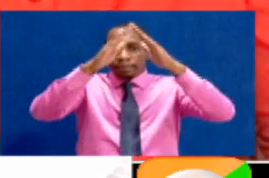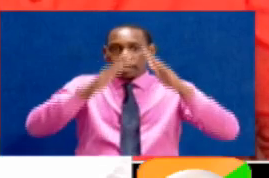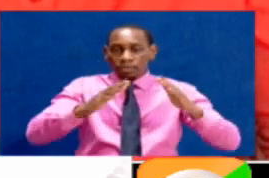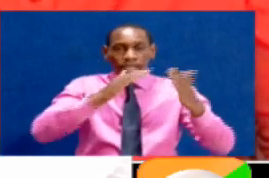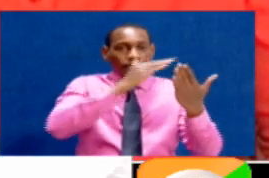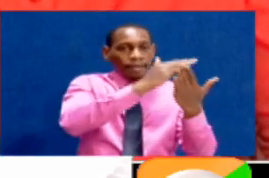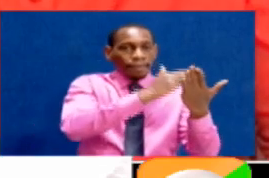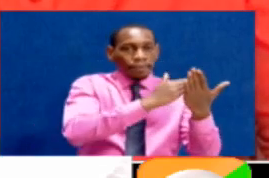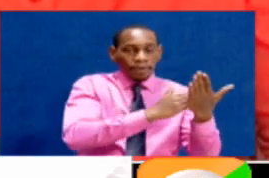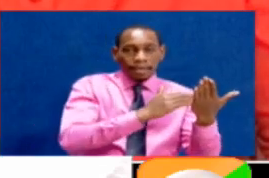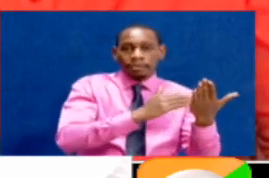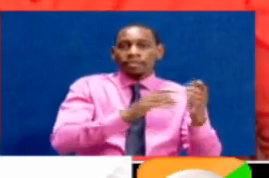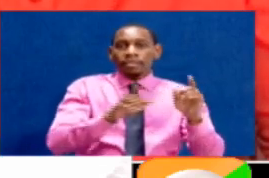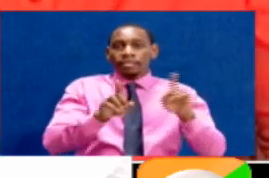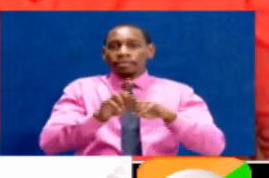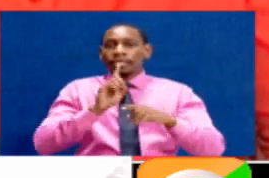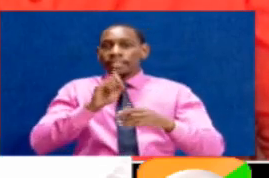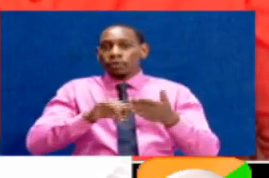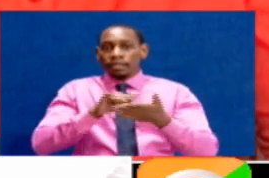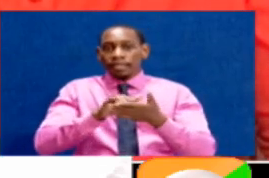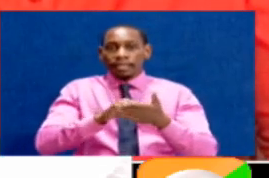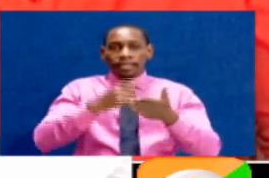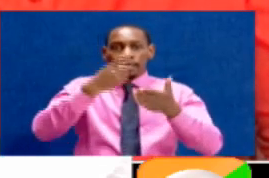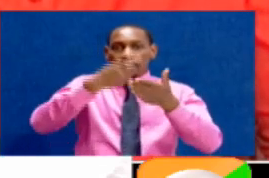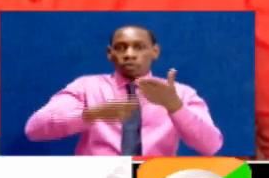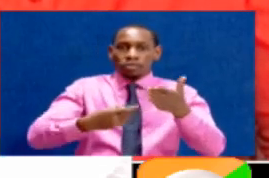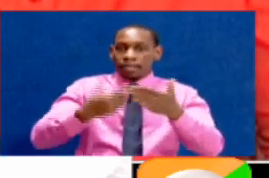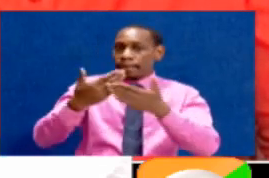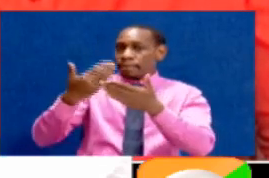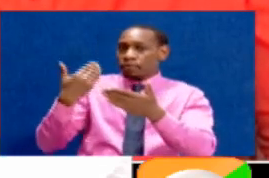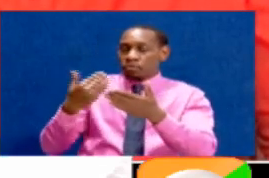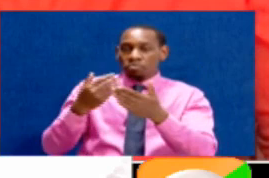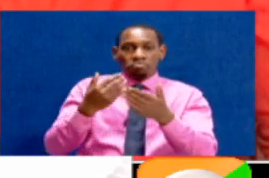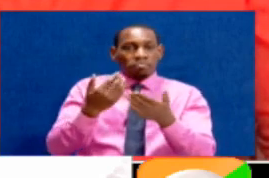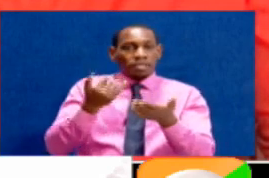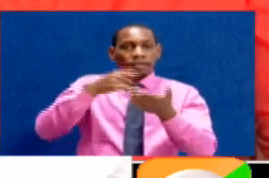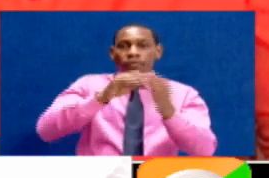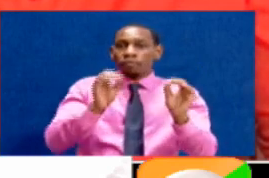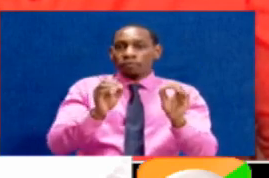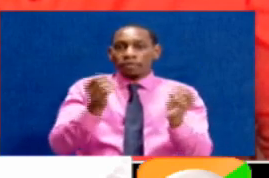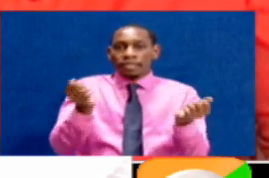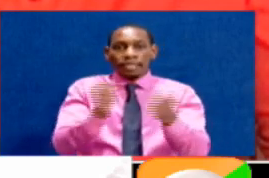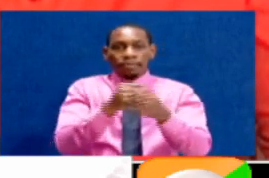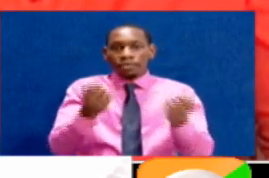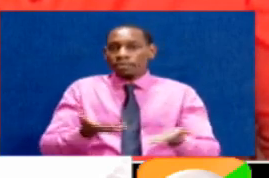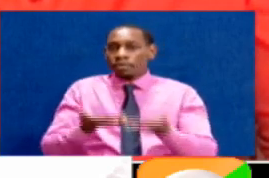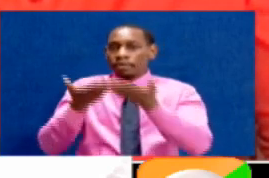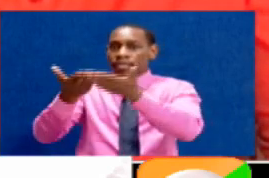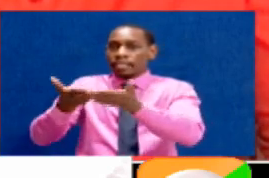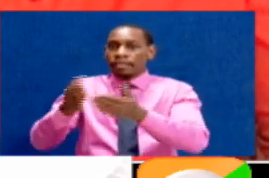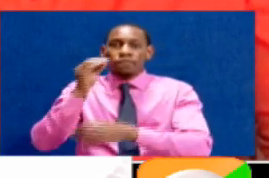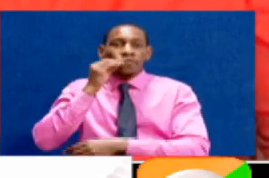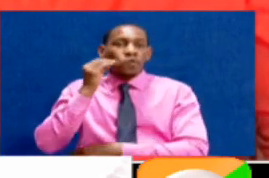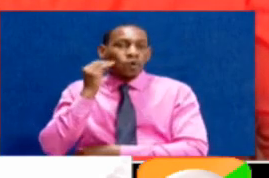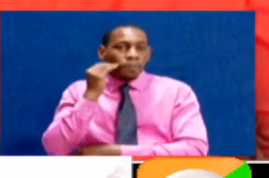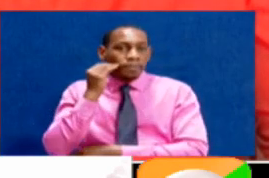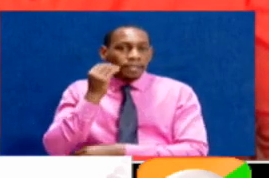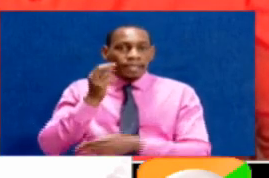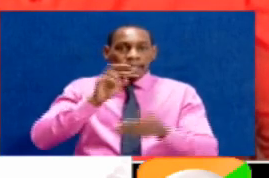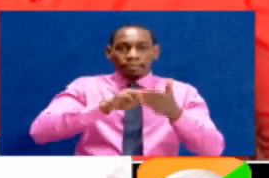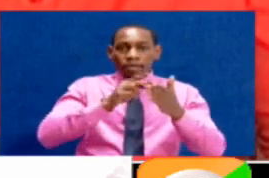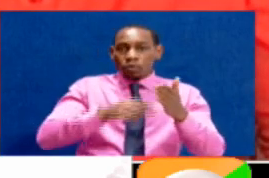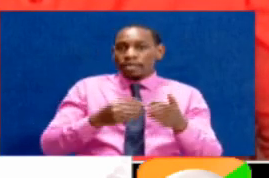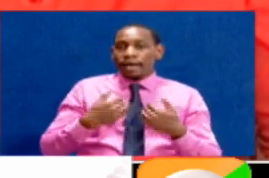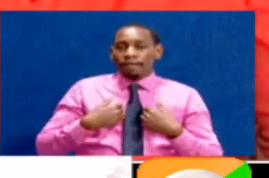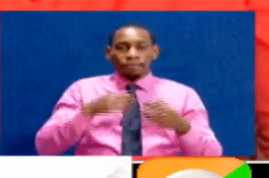models, for instance, like what you mentioned? If they don't count the cost prior, they may not be able to deliver on the homes, therefore putting